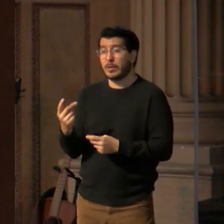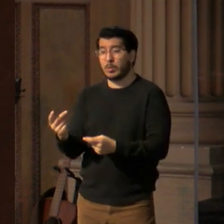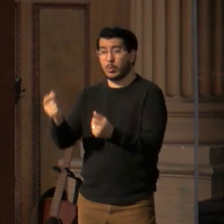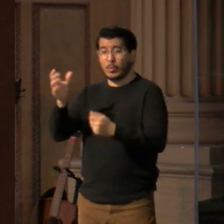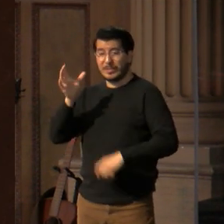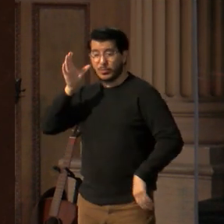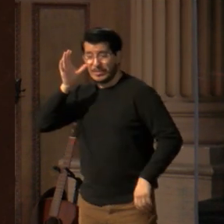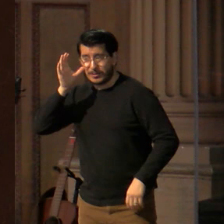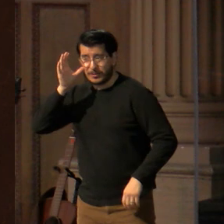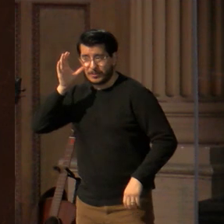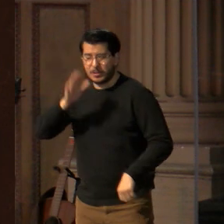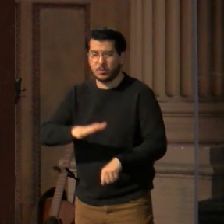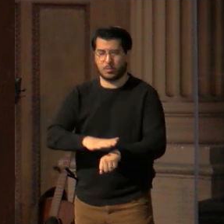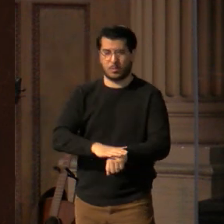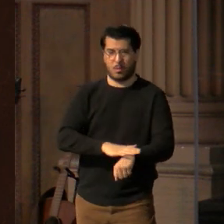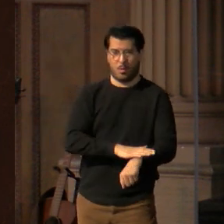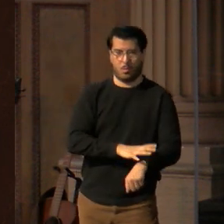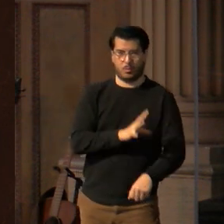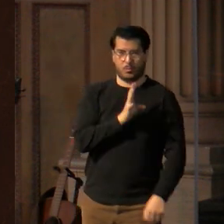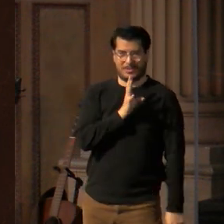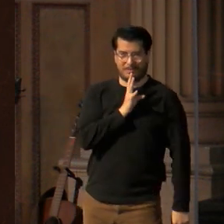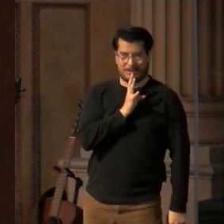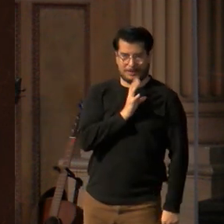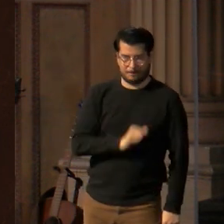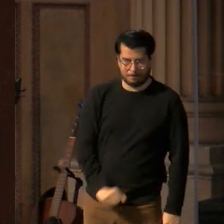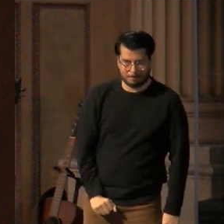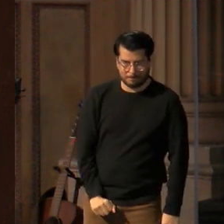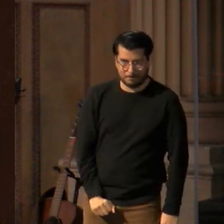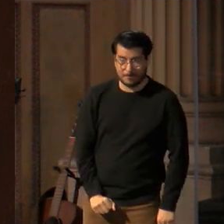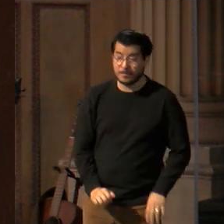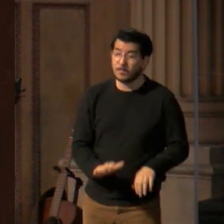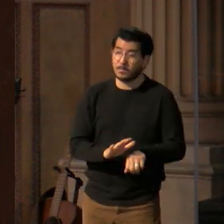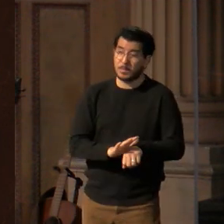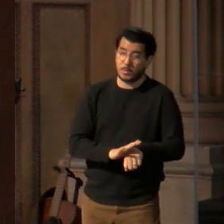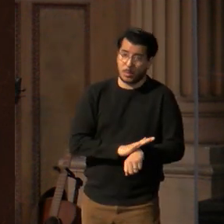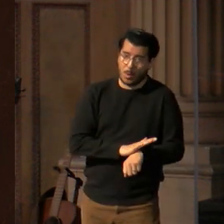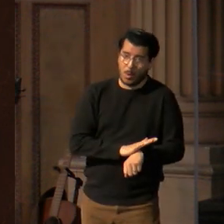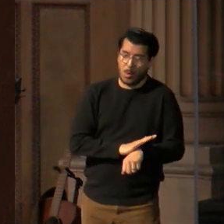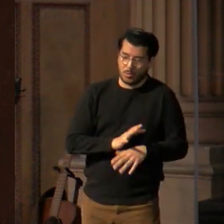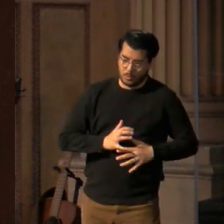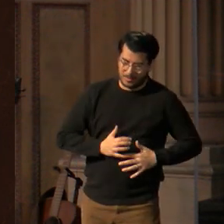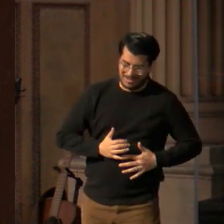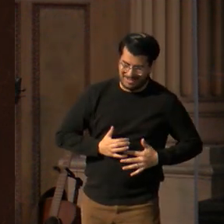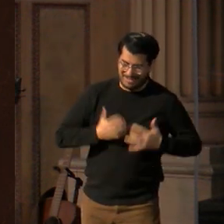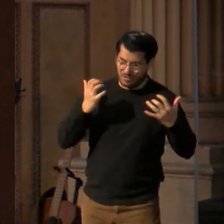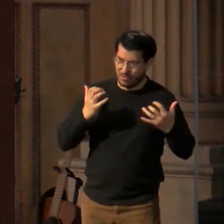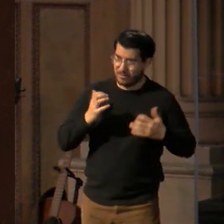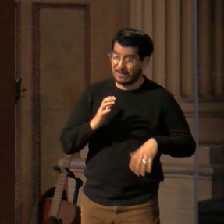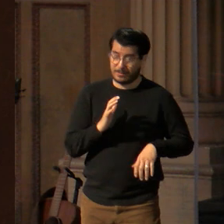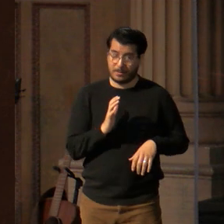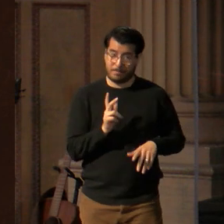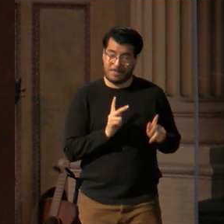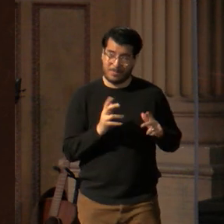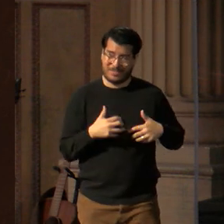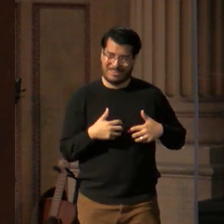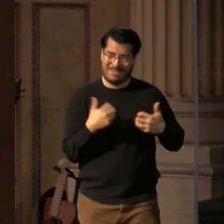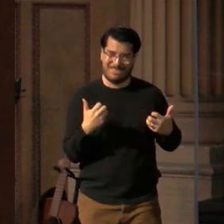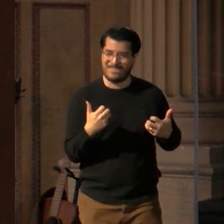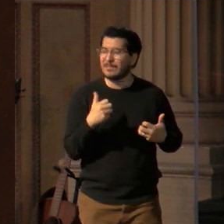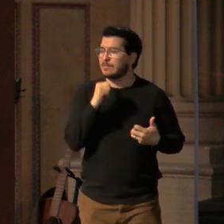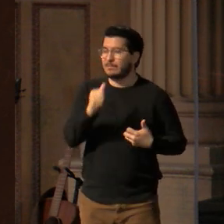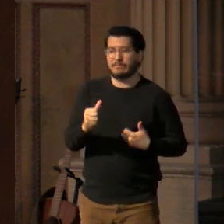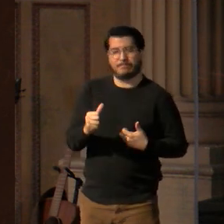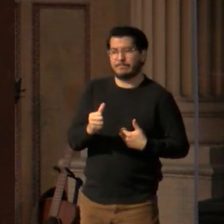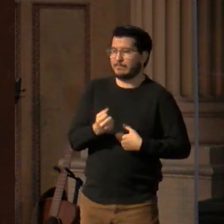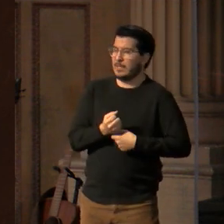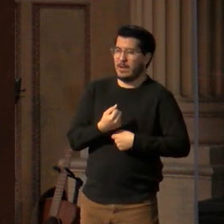slow to speak, slow to anger, for the anger of man does not produce the righteousness of God.